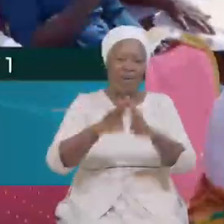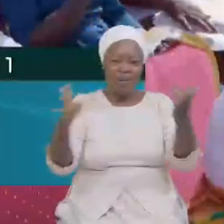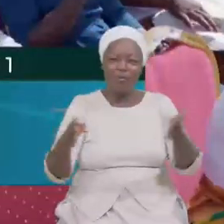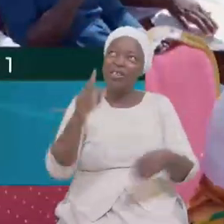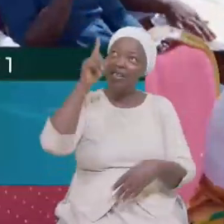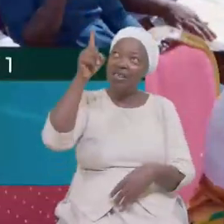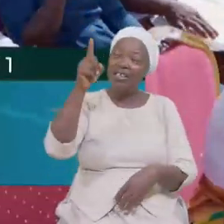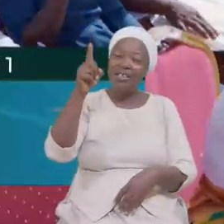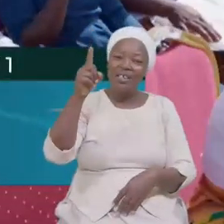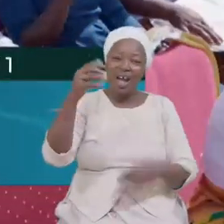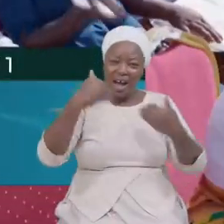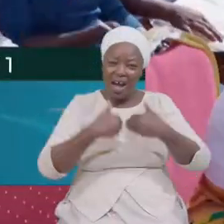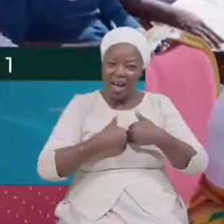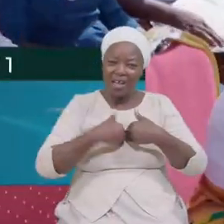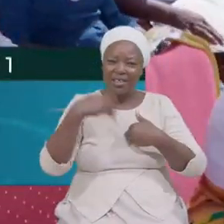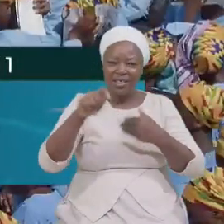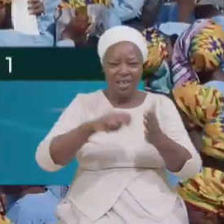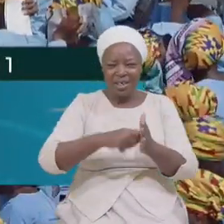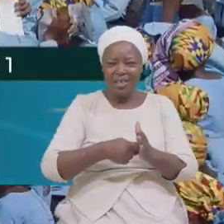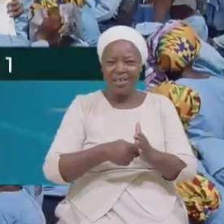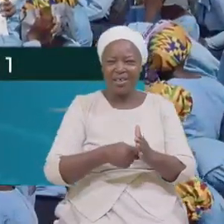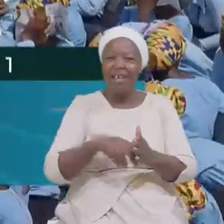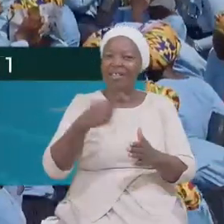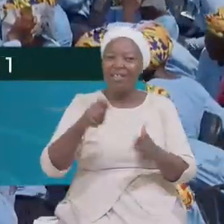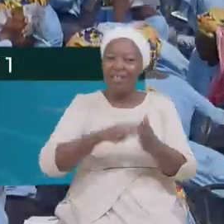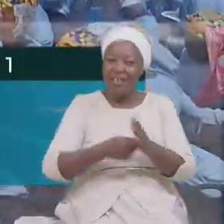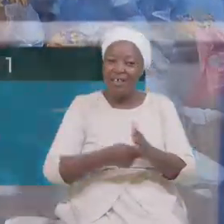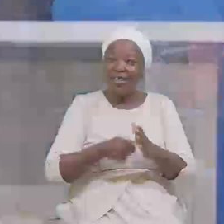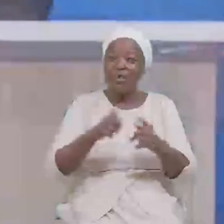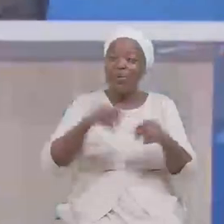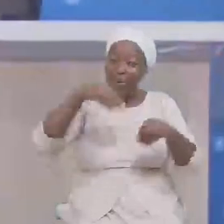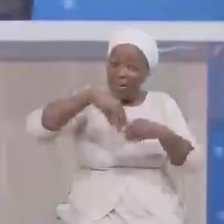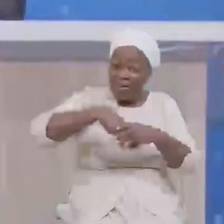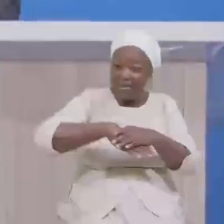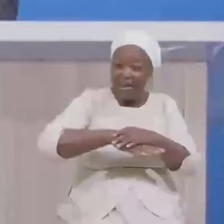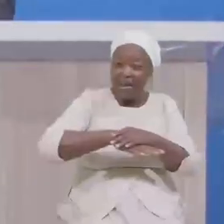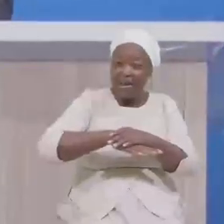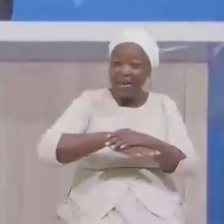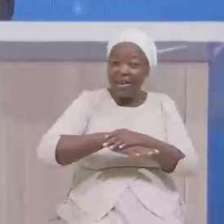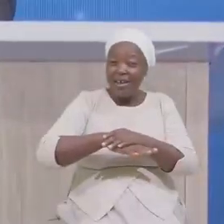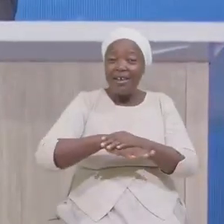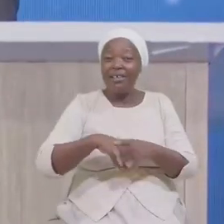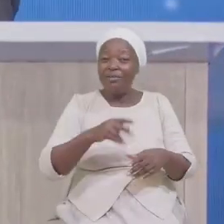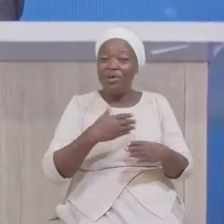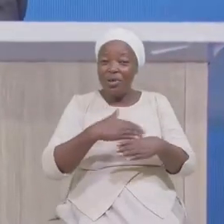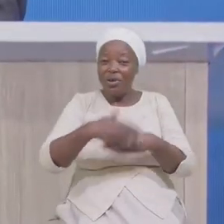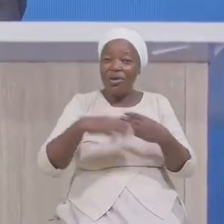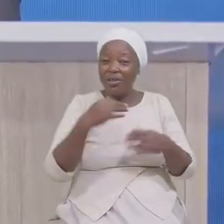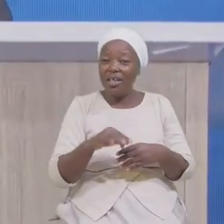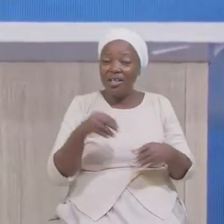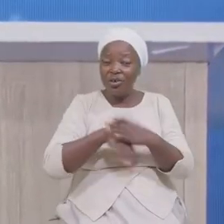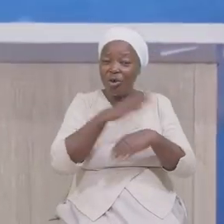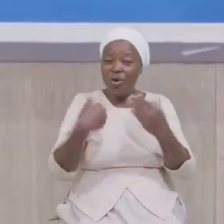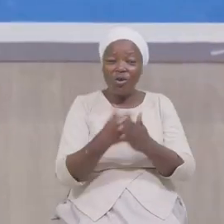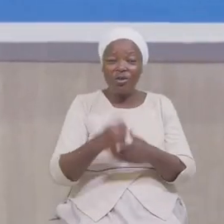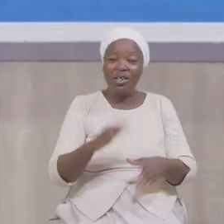has the key to enter in all the sanctuary of God, in all the provision of